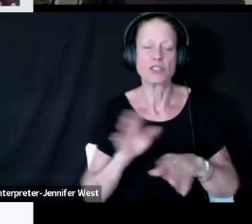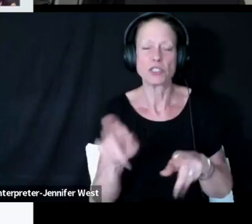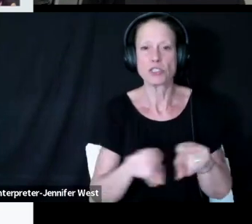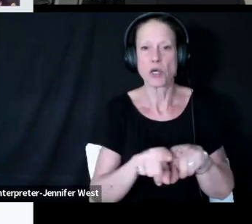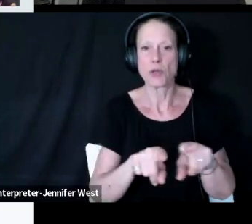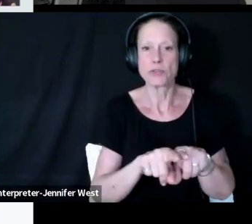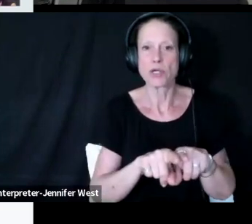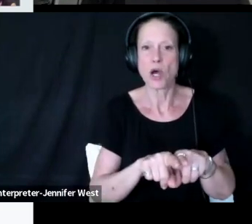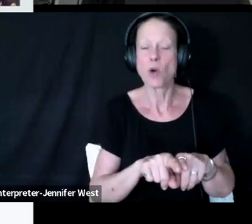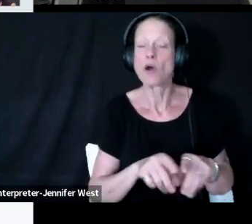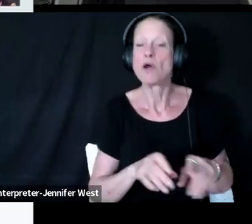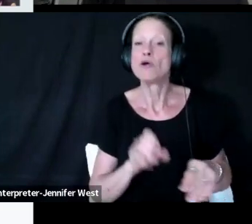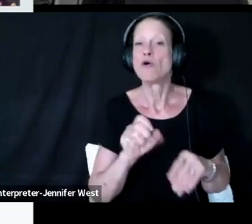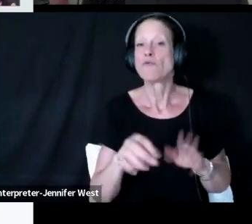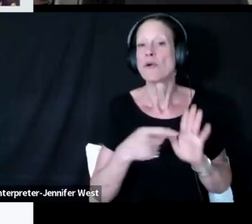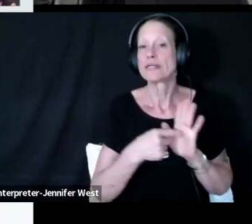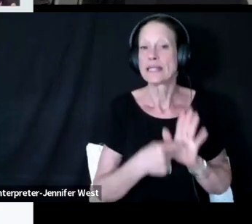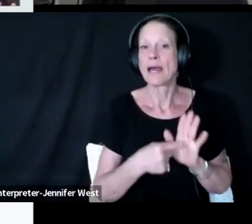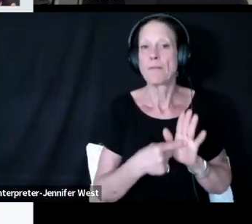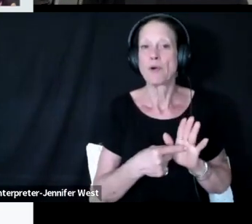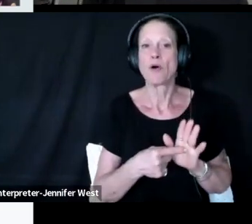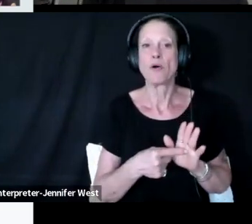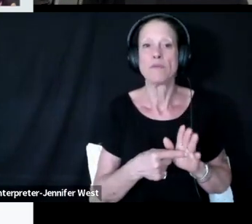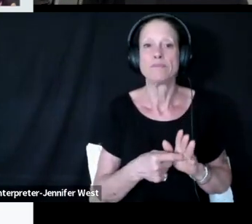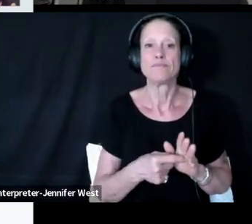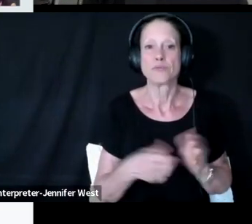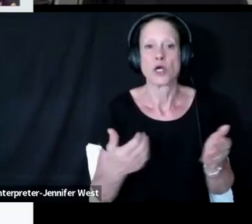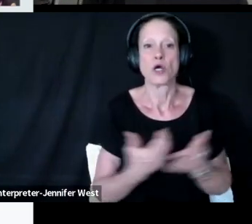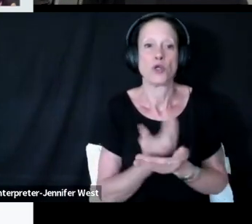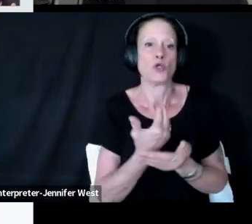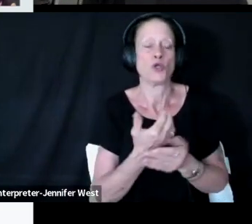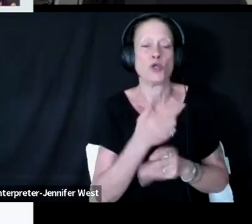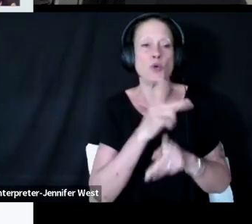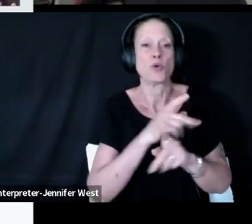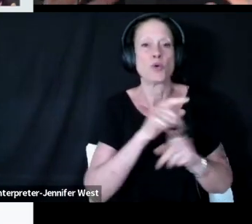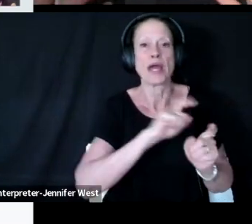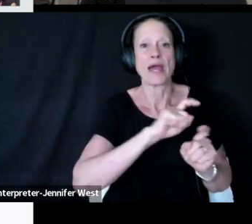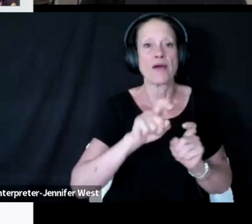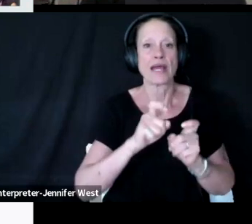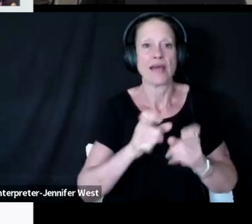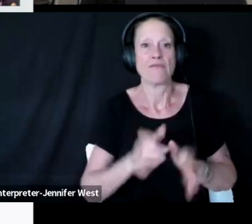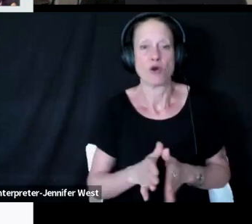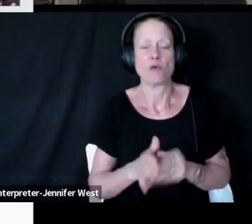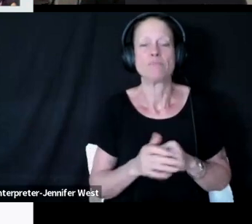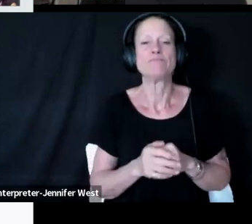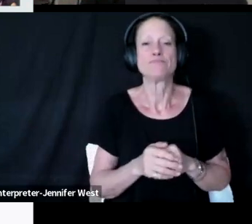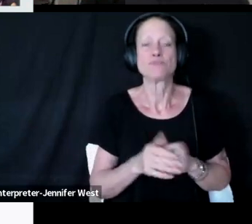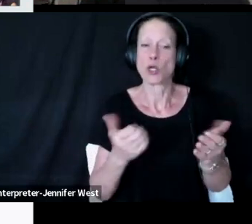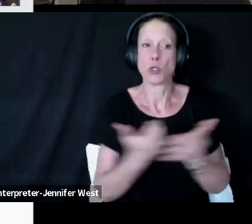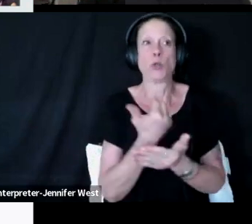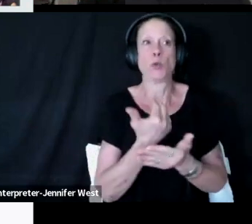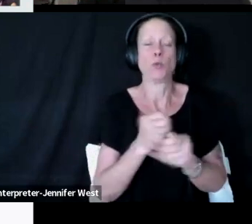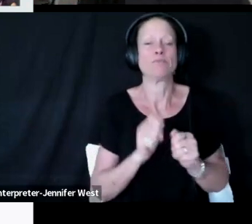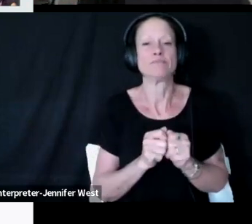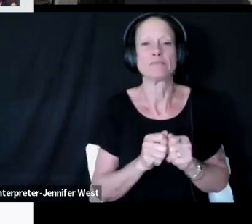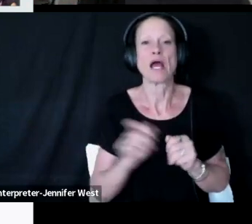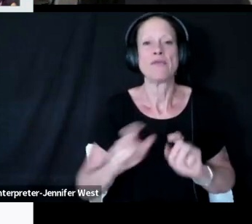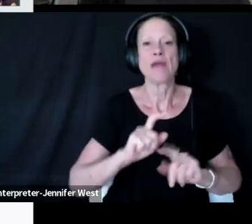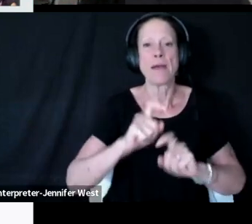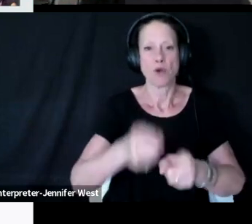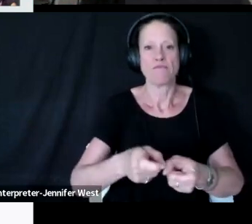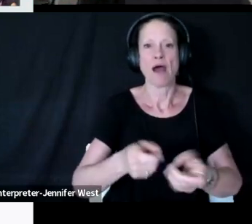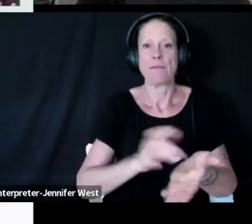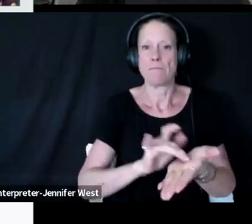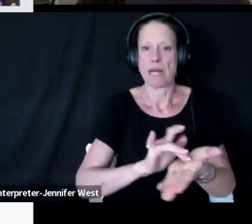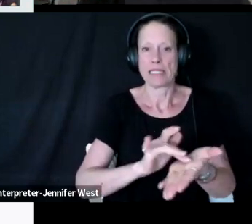be for you have a brand new caregiver come in, and they're going to have to administer medication. So we're going to